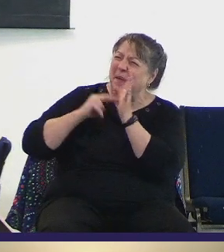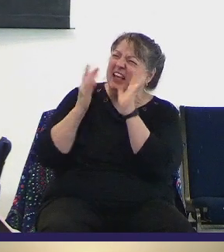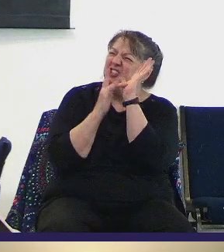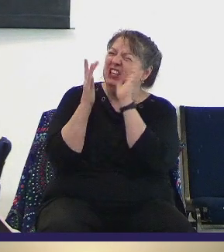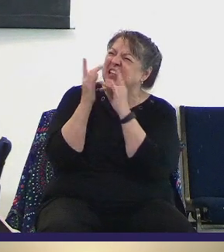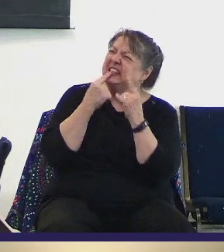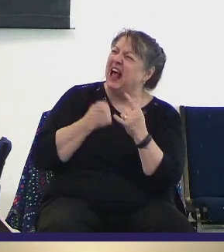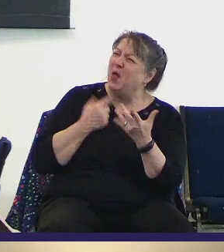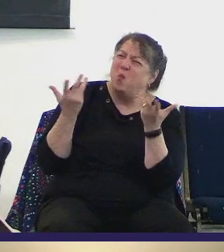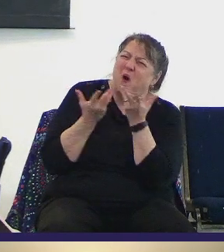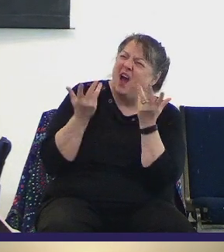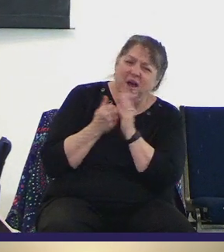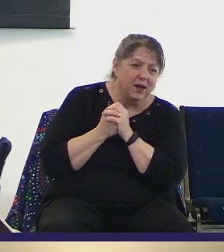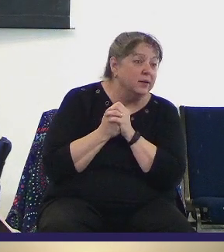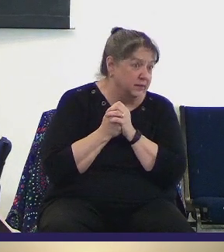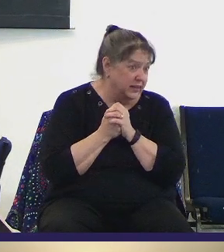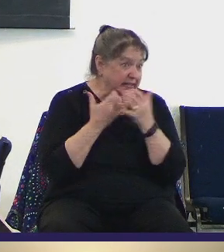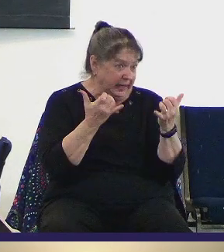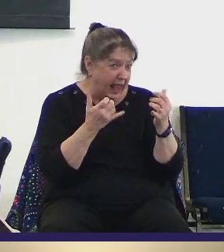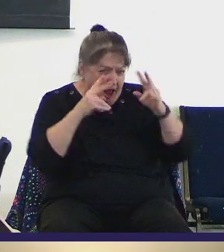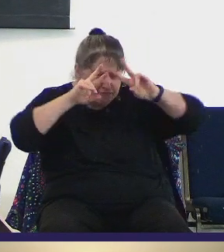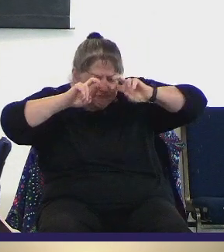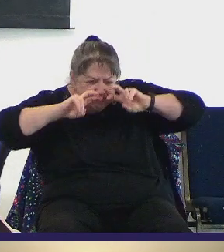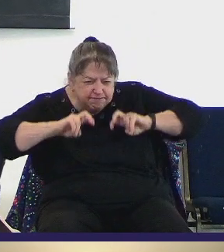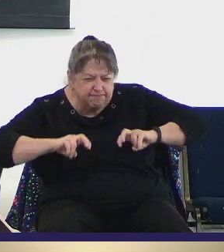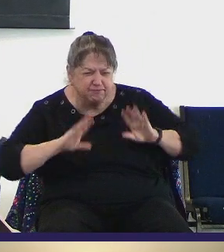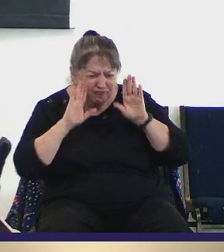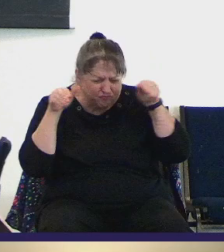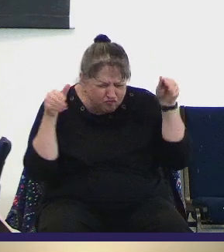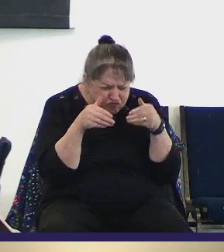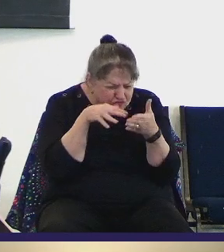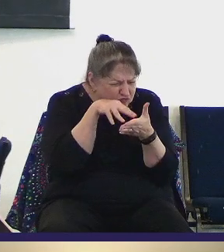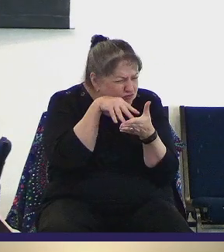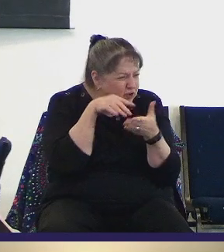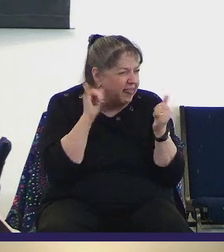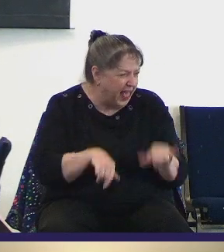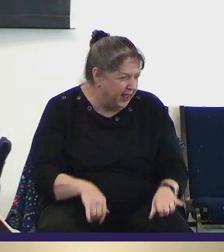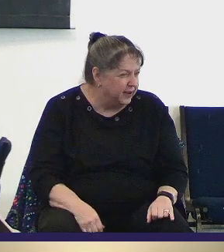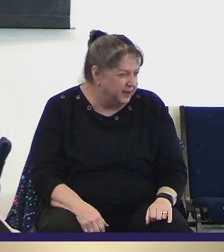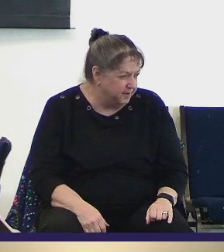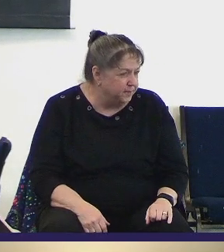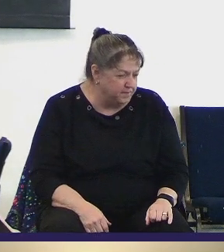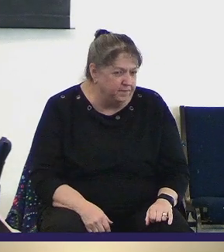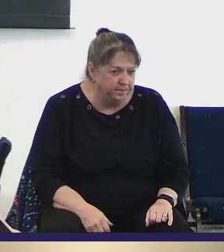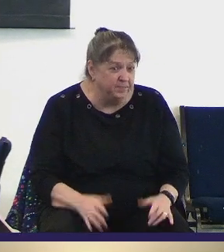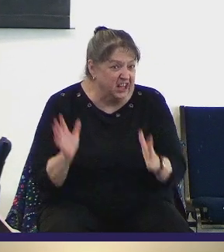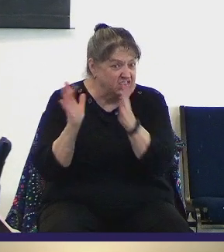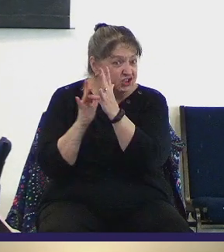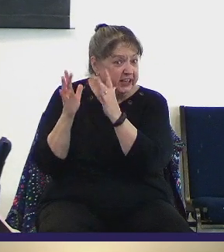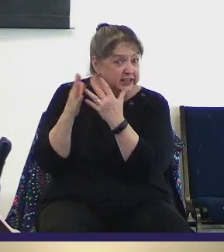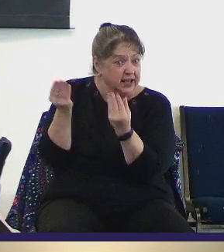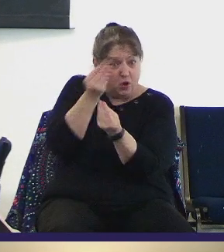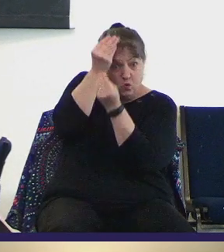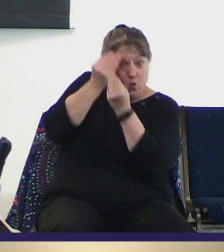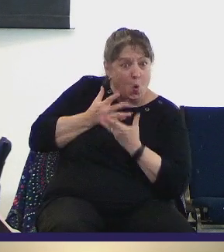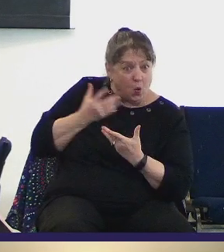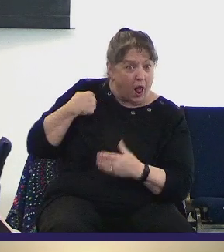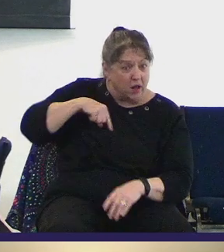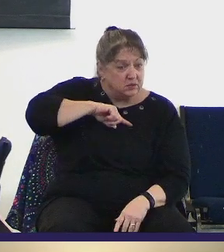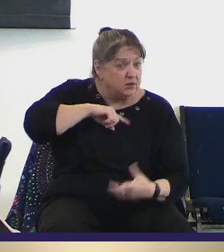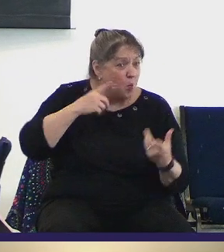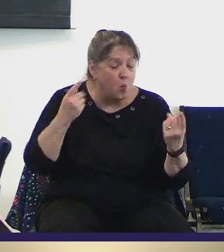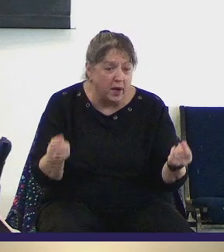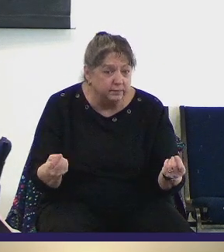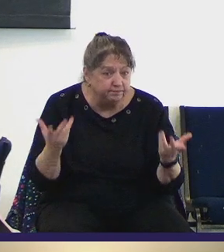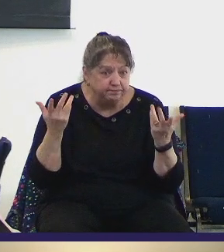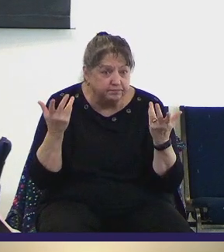we know that he left this message that is still being proclaimed, that we live for, that we gather for on Sunday mornings,